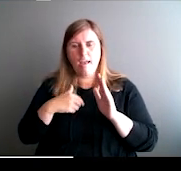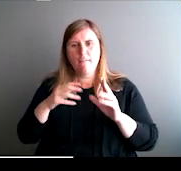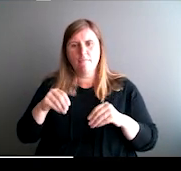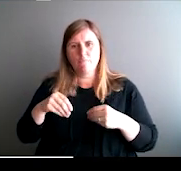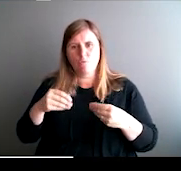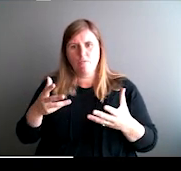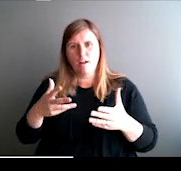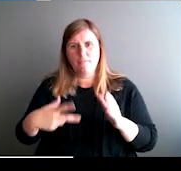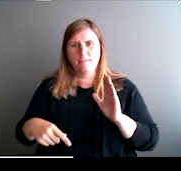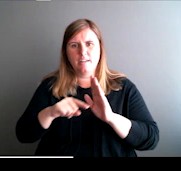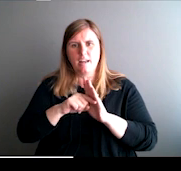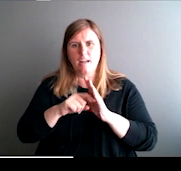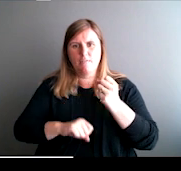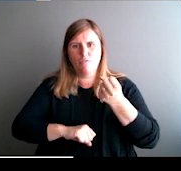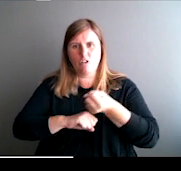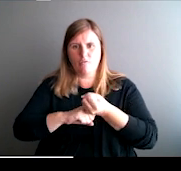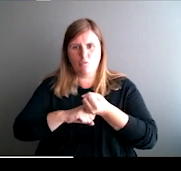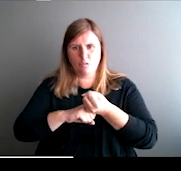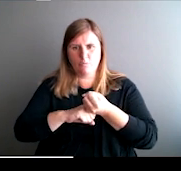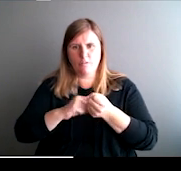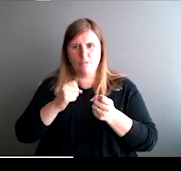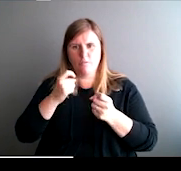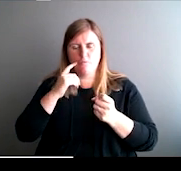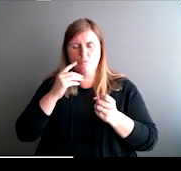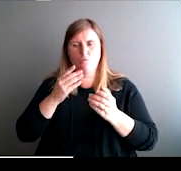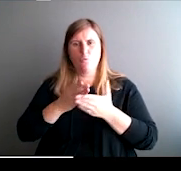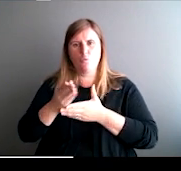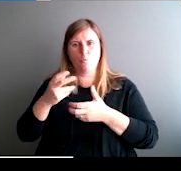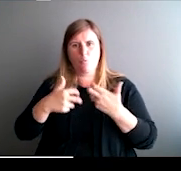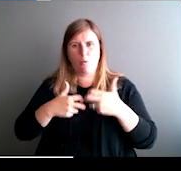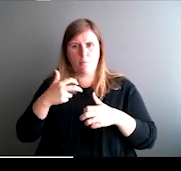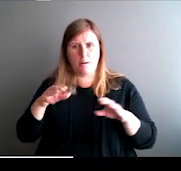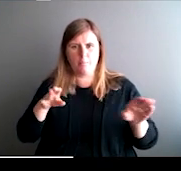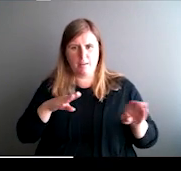provided negative reinforcement for the problematic behavior.